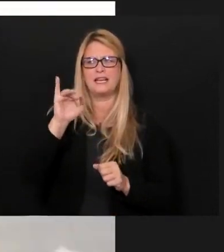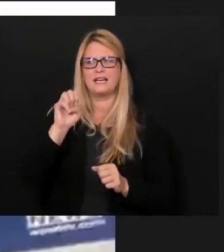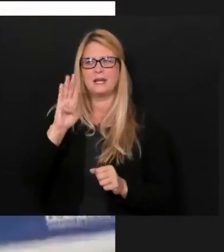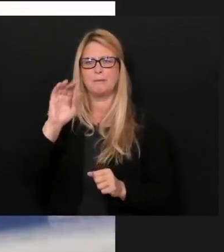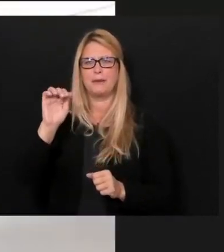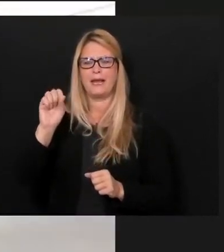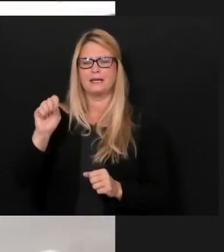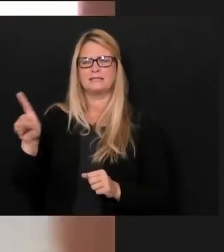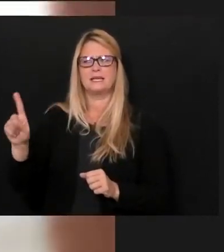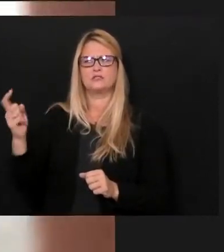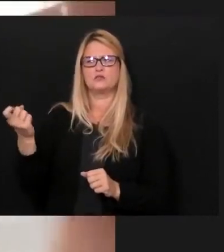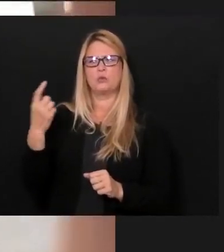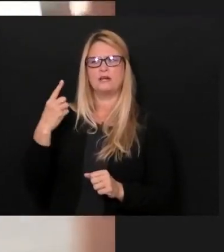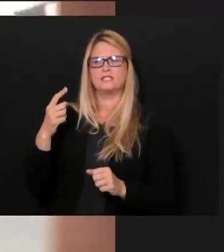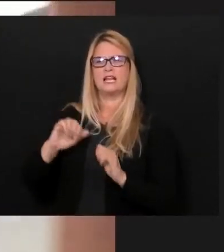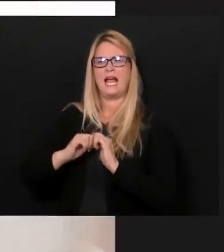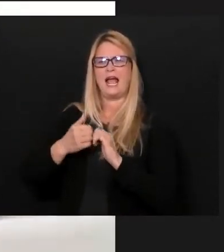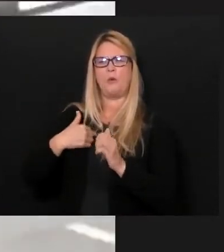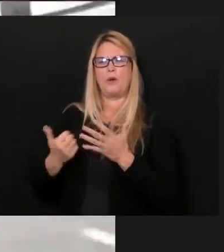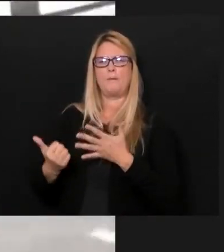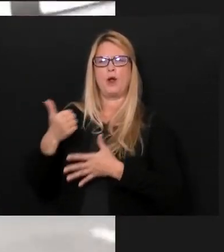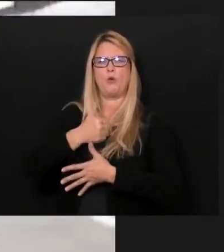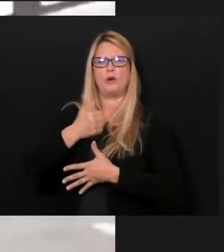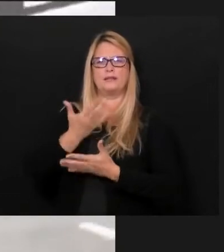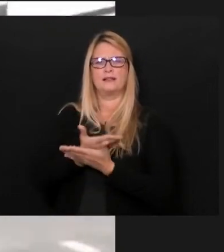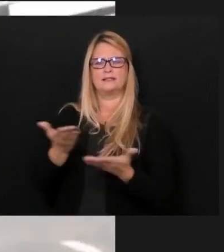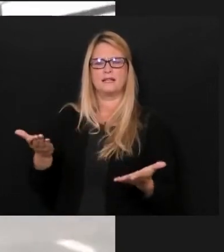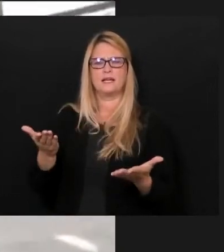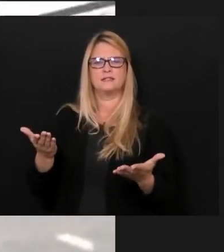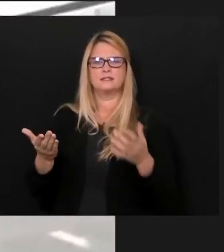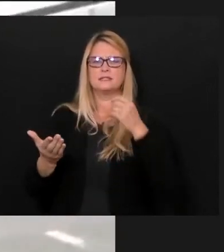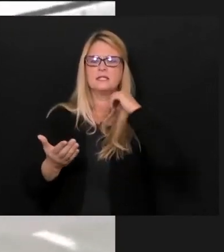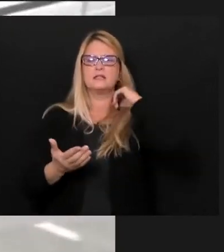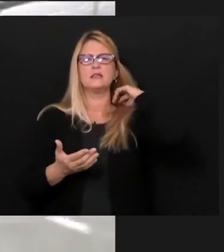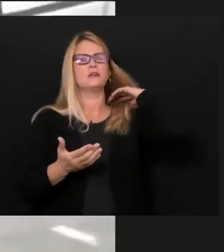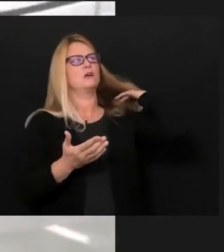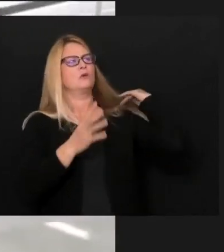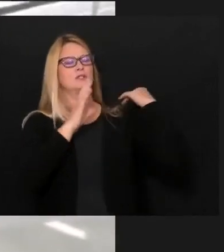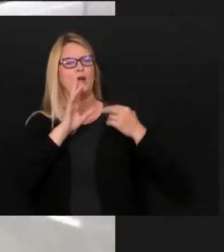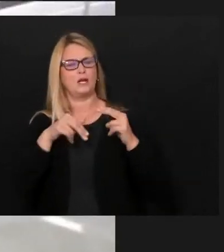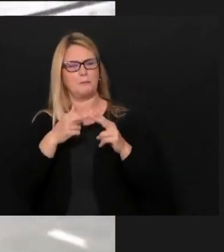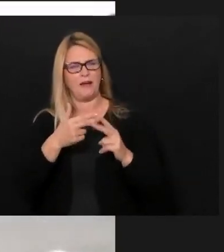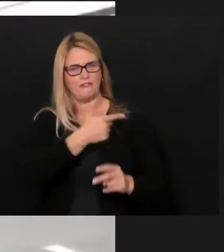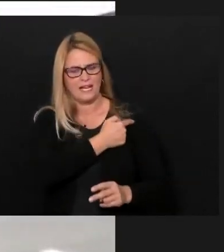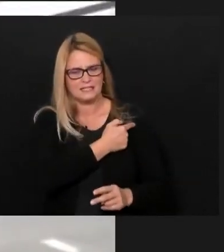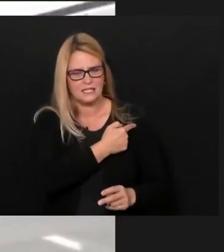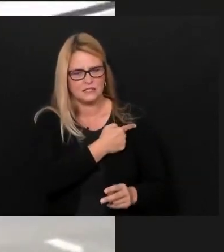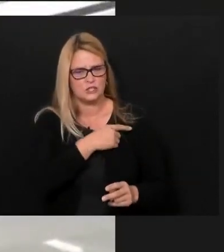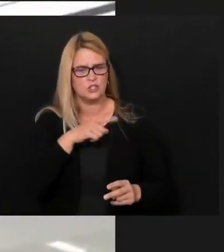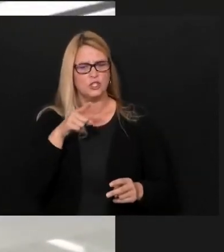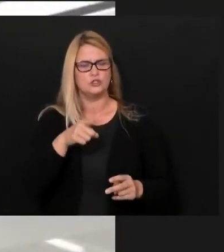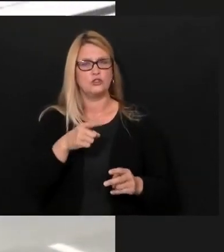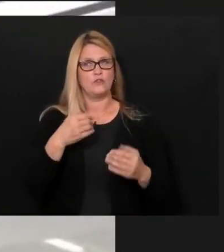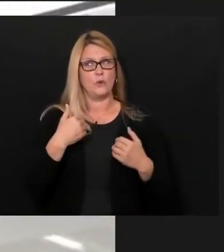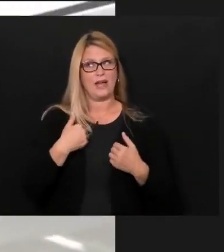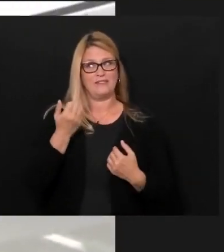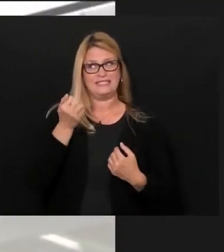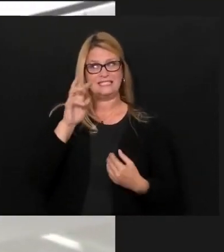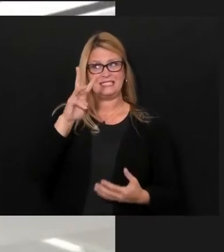differently in terms of how you prioritize things. And I want to drill down into the vaccinations. So if you receive